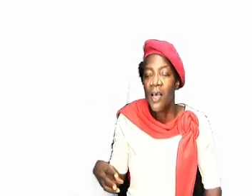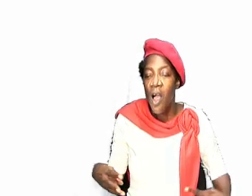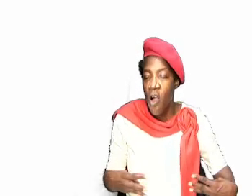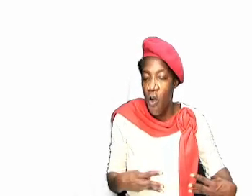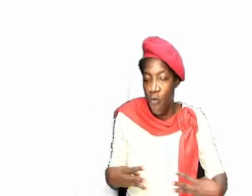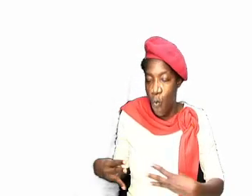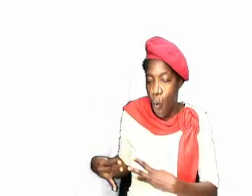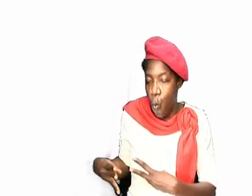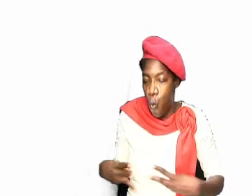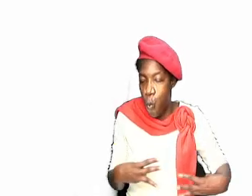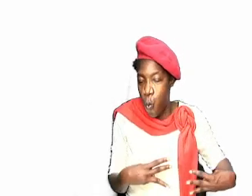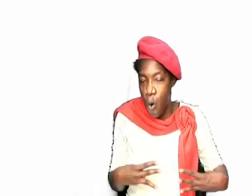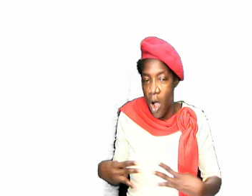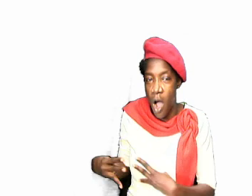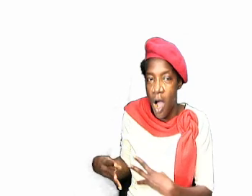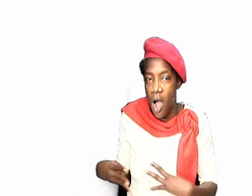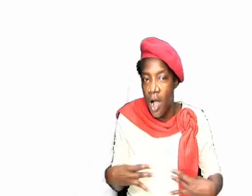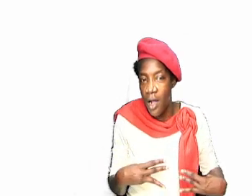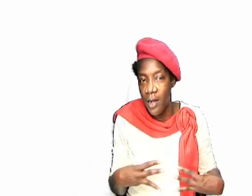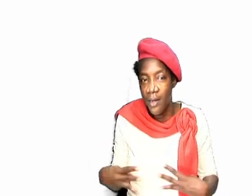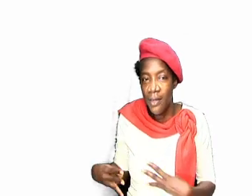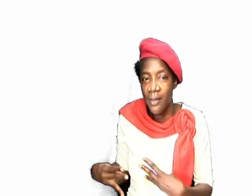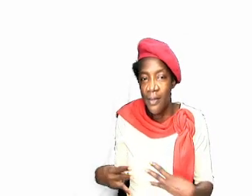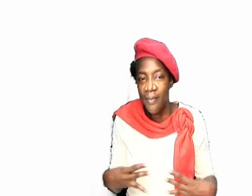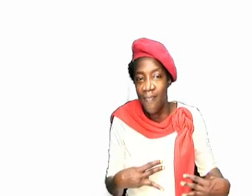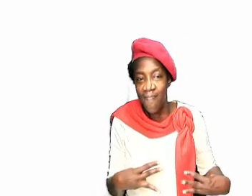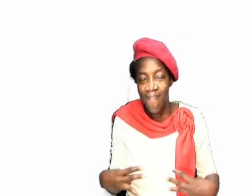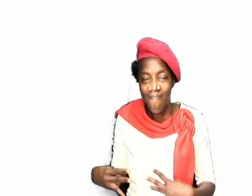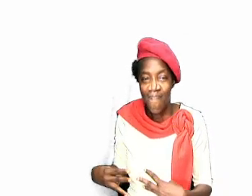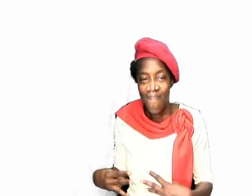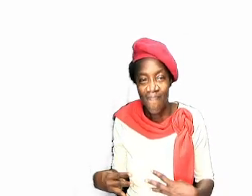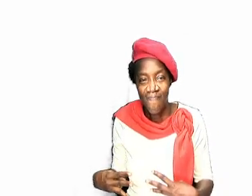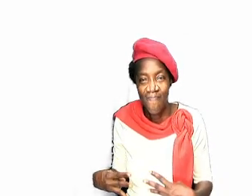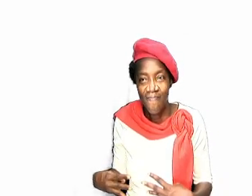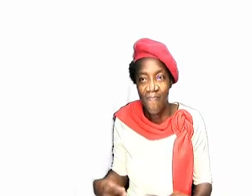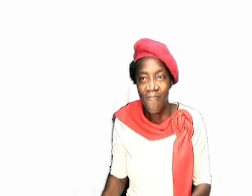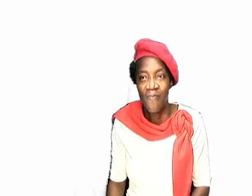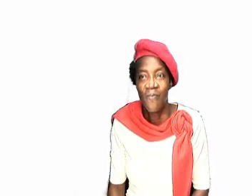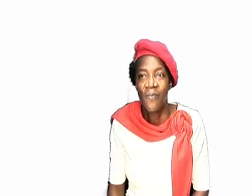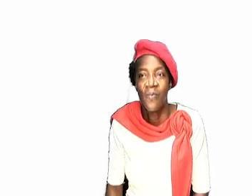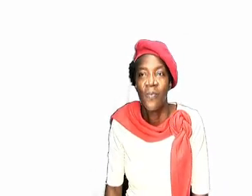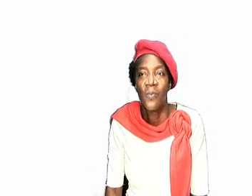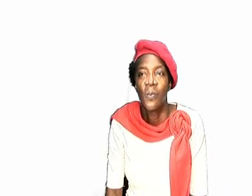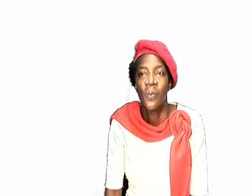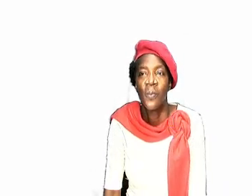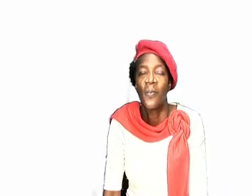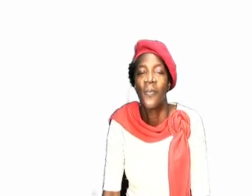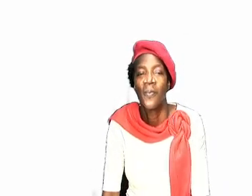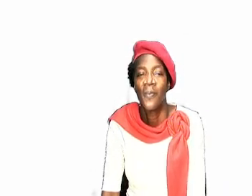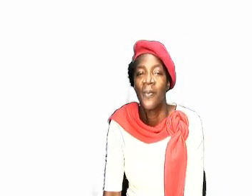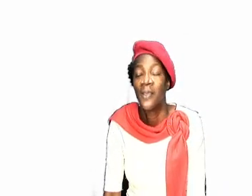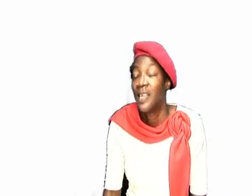God. Talking about David. Man said, this man is a man of... He was saying to